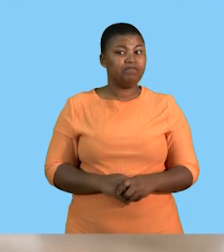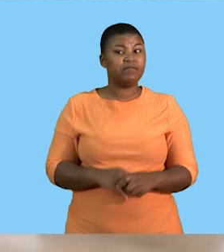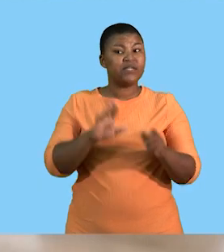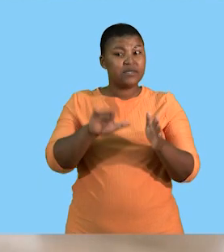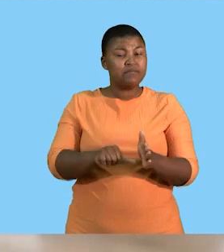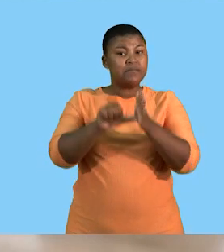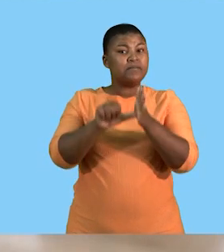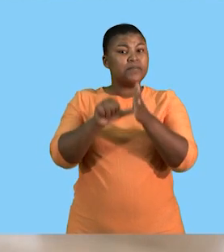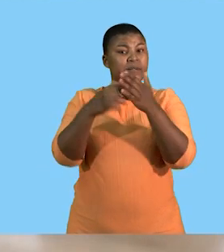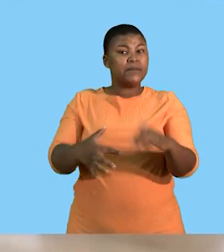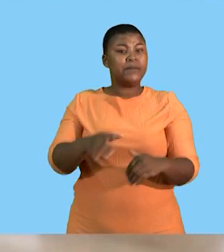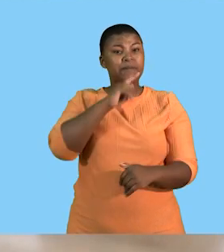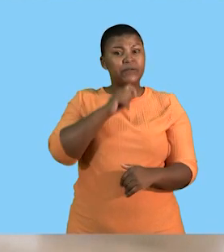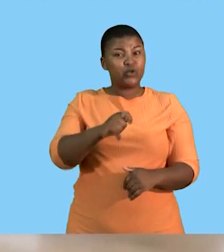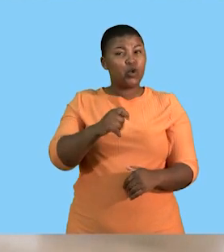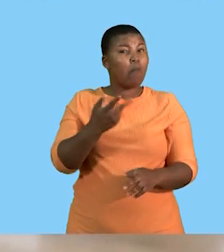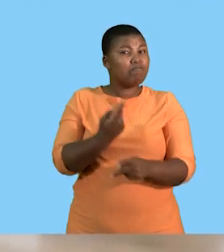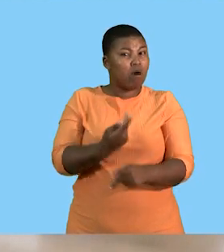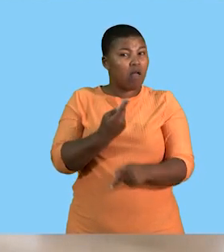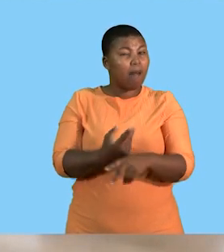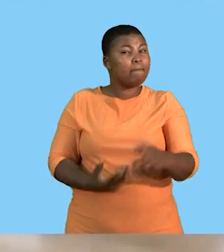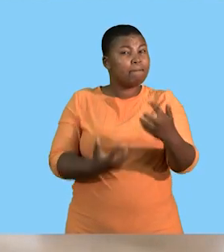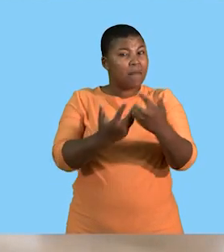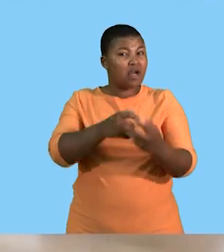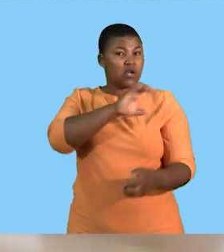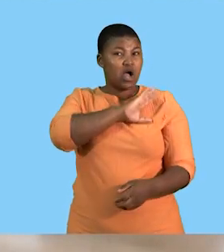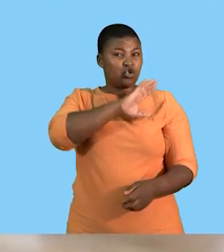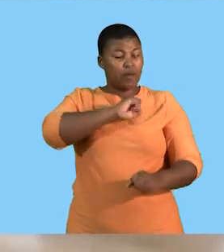deliver a product that meets the consumer's